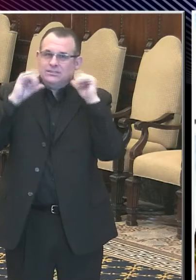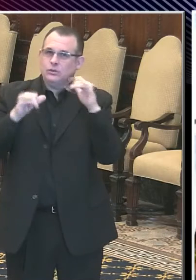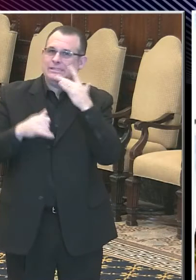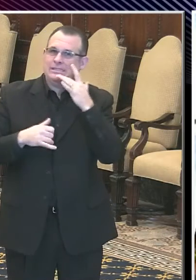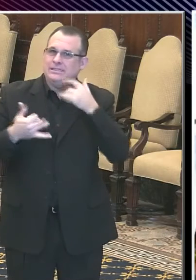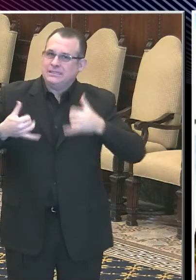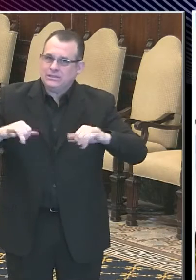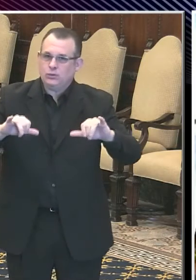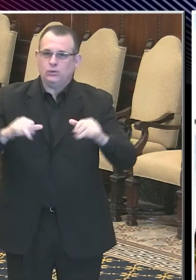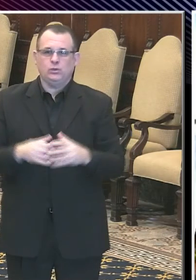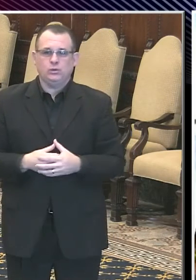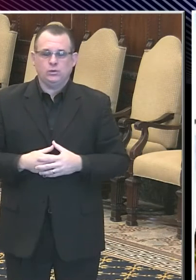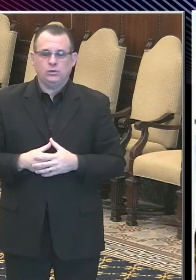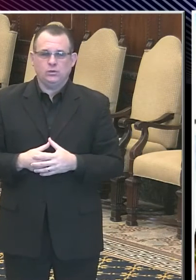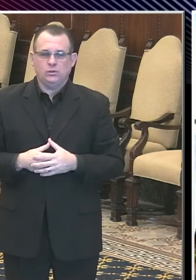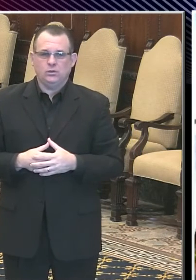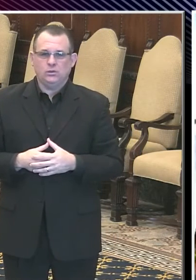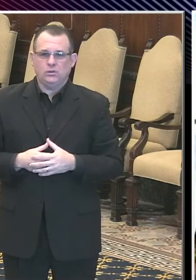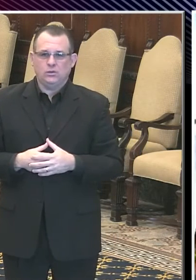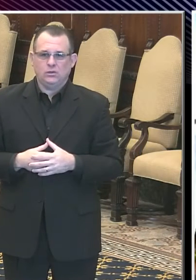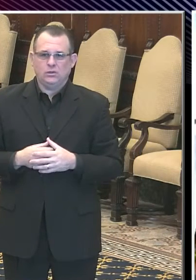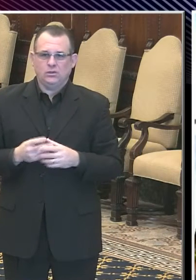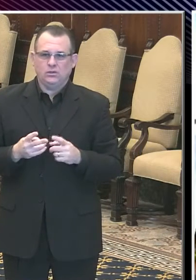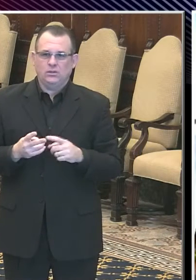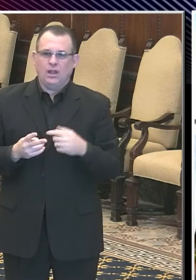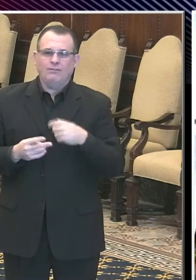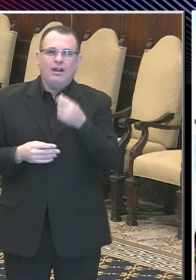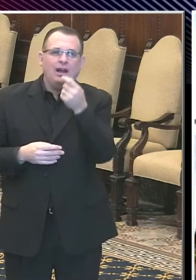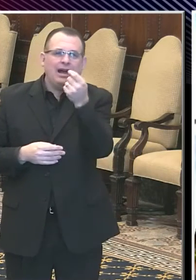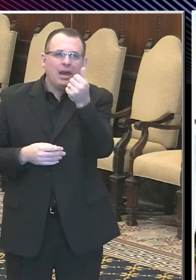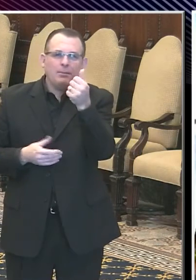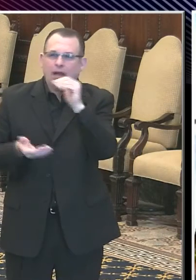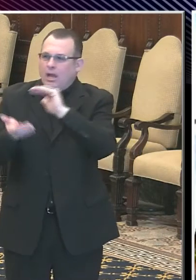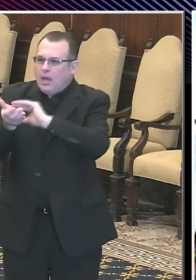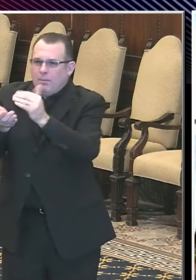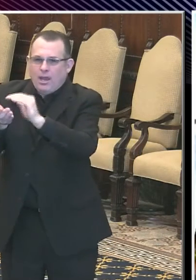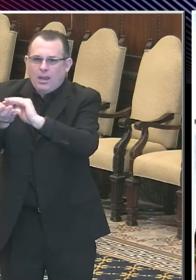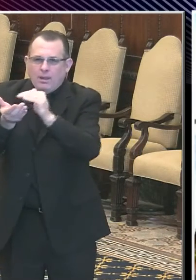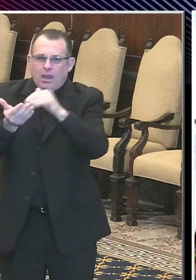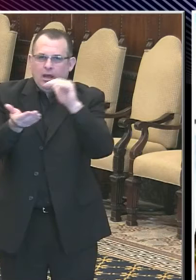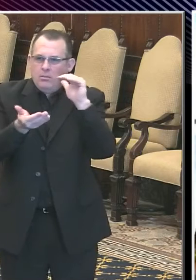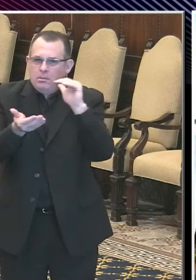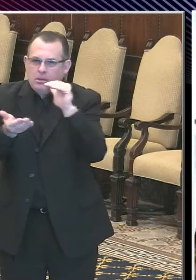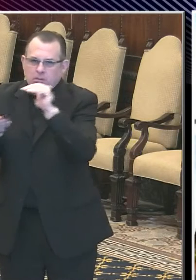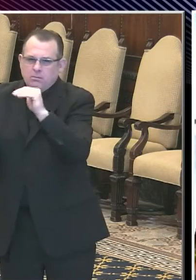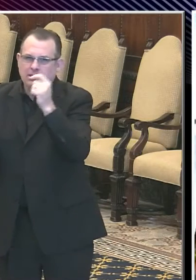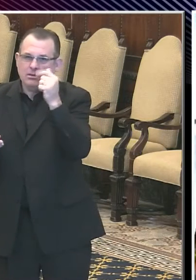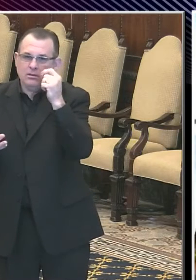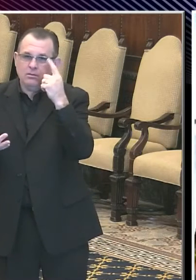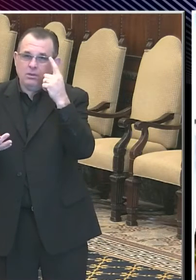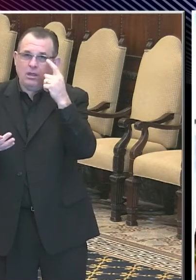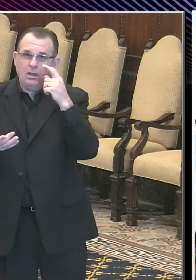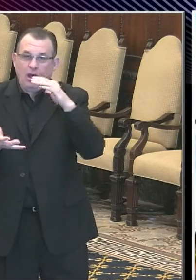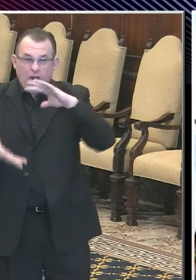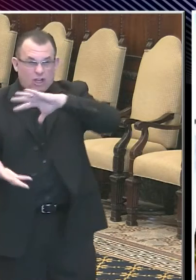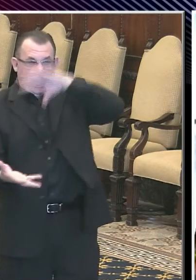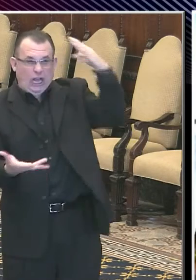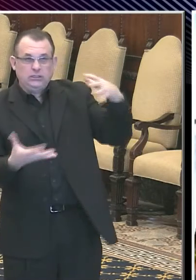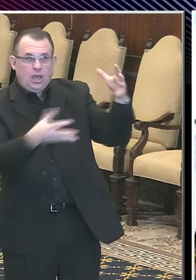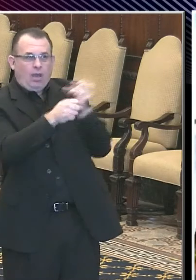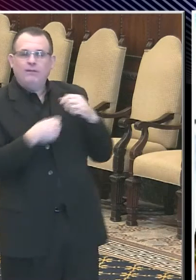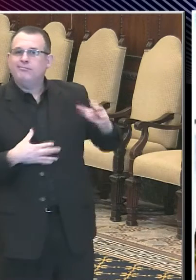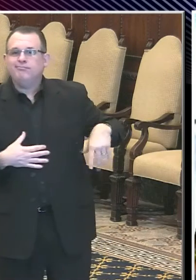received small shipments here and there of various of both N95s, of